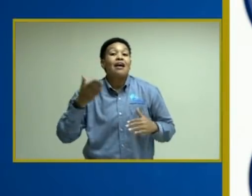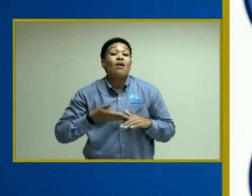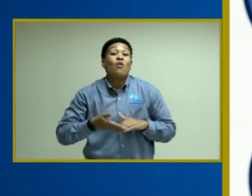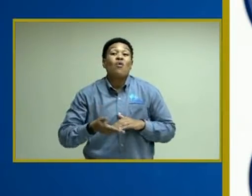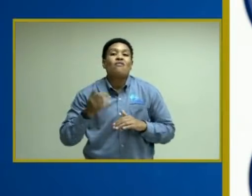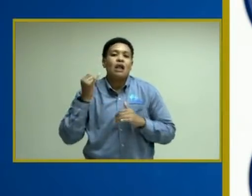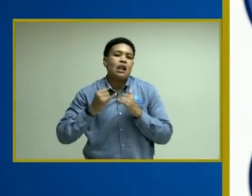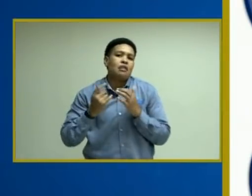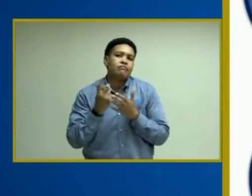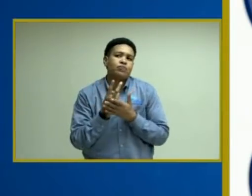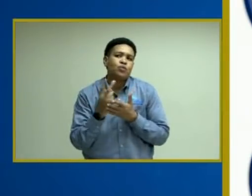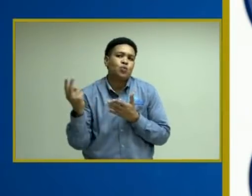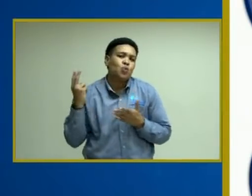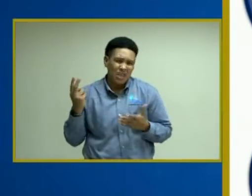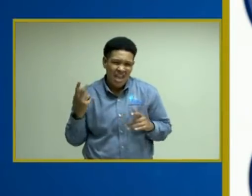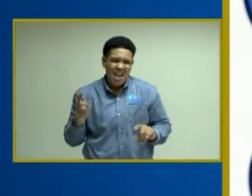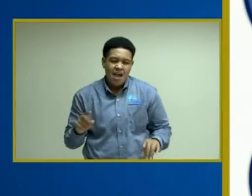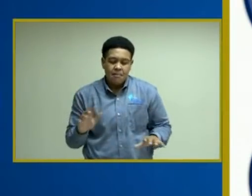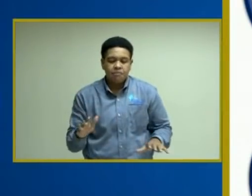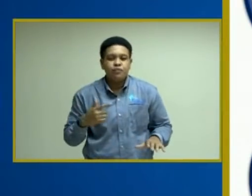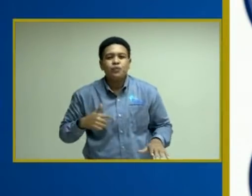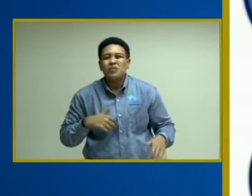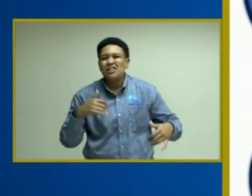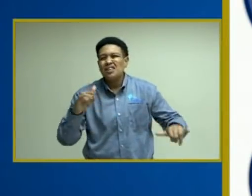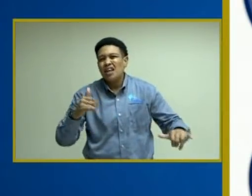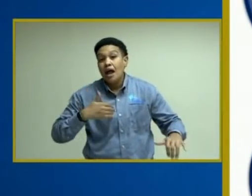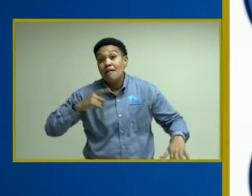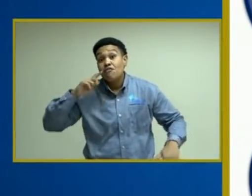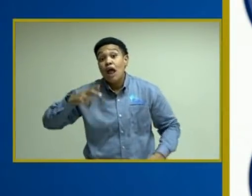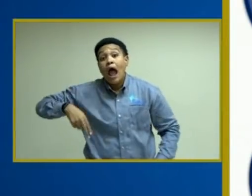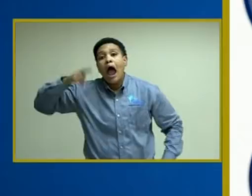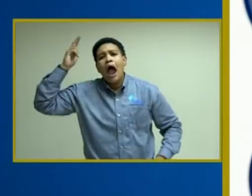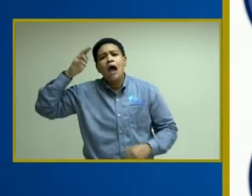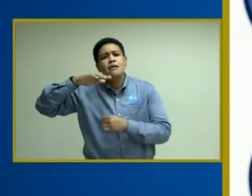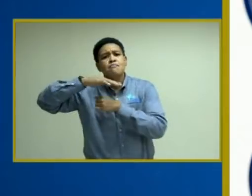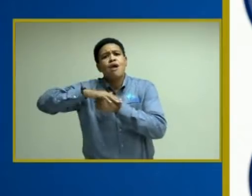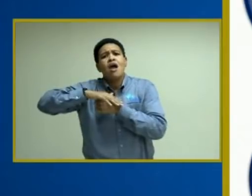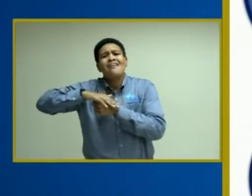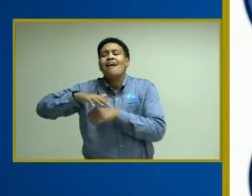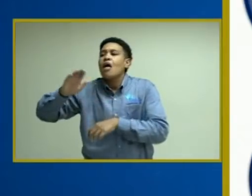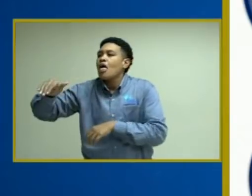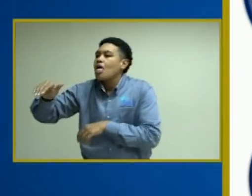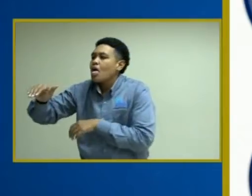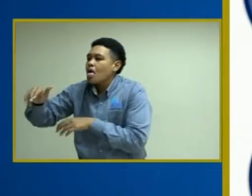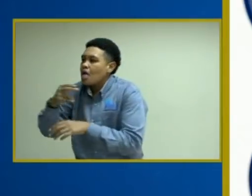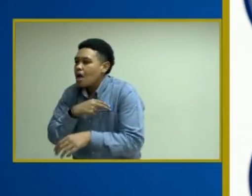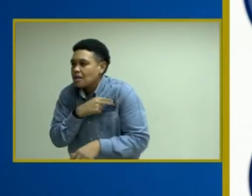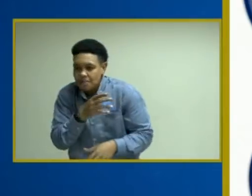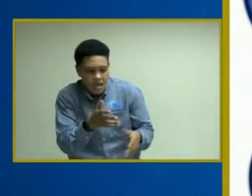last 2 weeks. And we still have a very high pressure on our hospitals